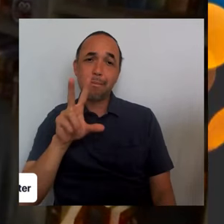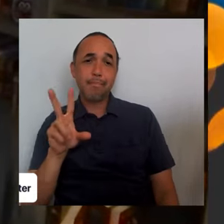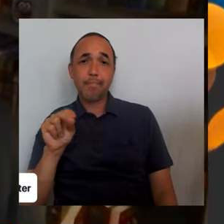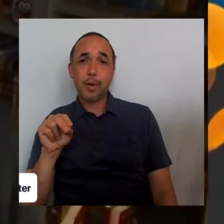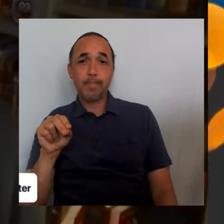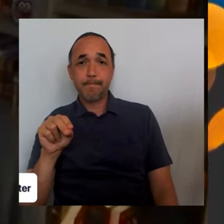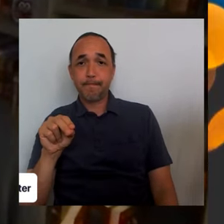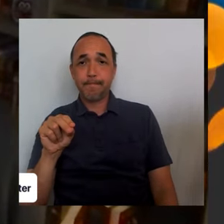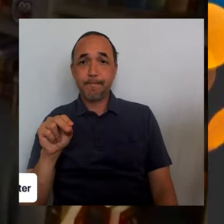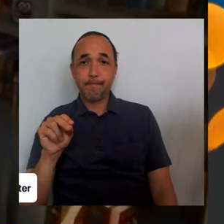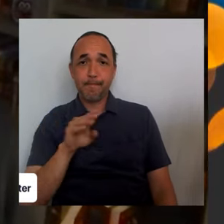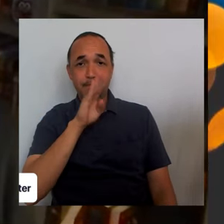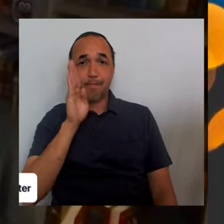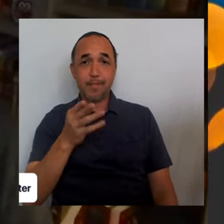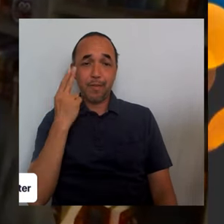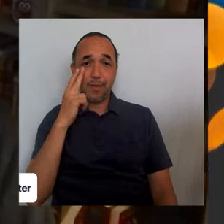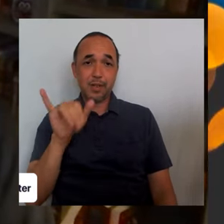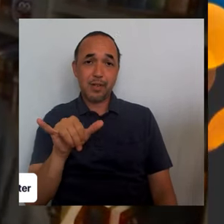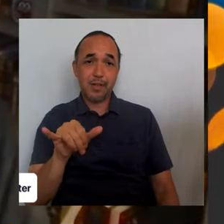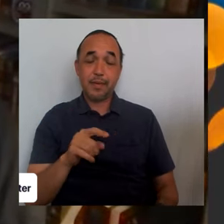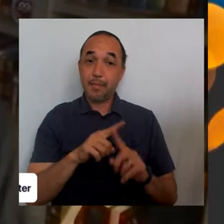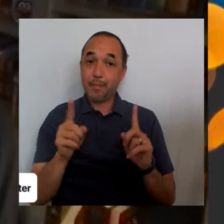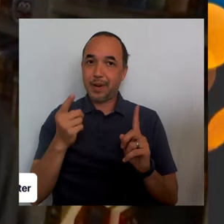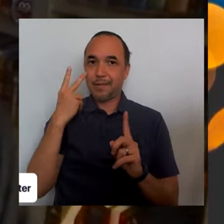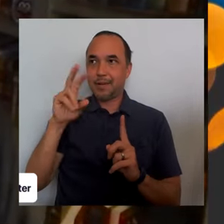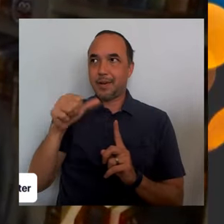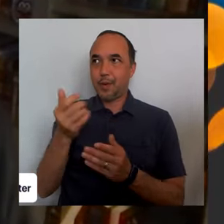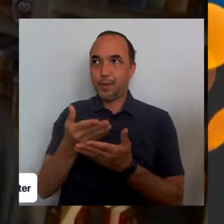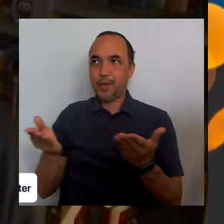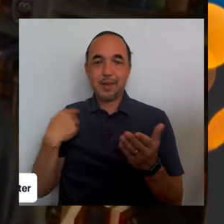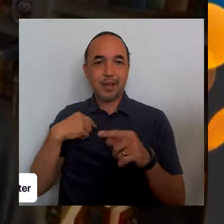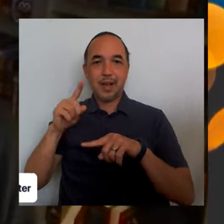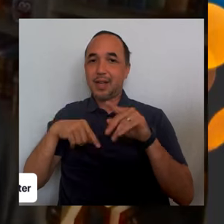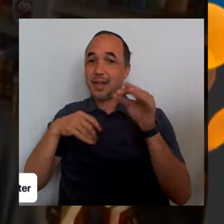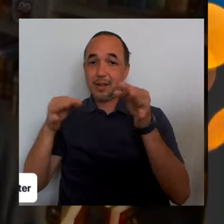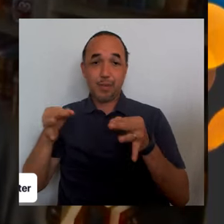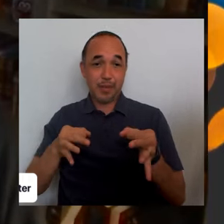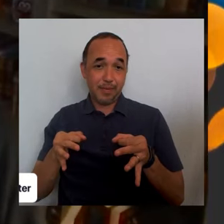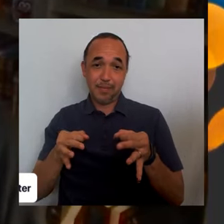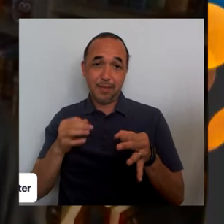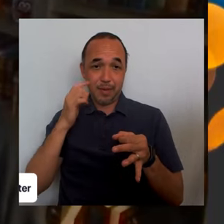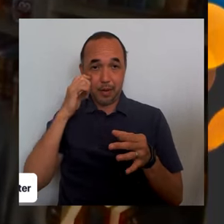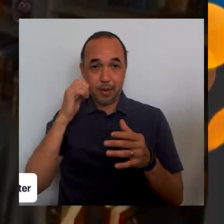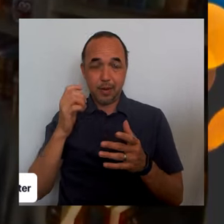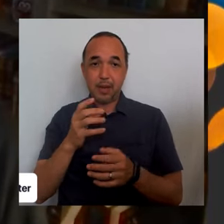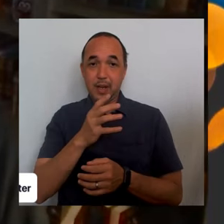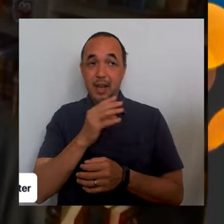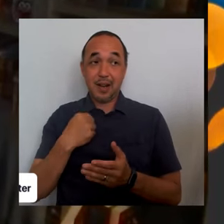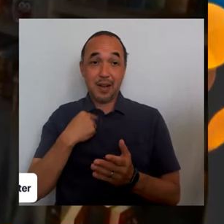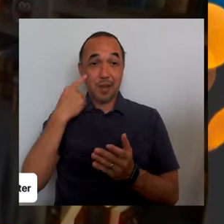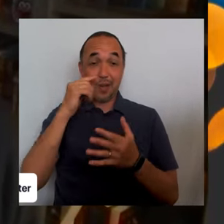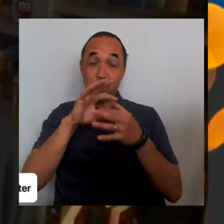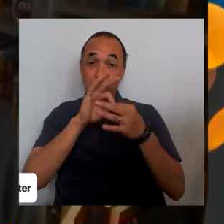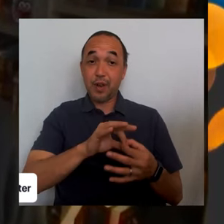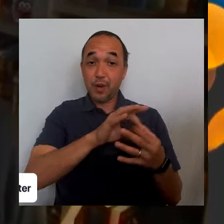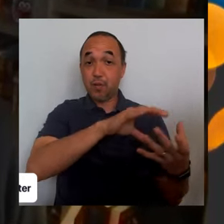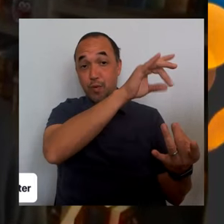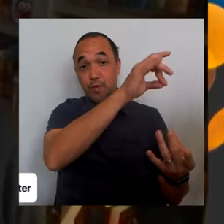But I have seen the seen things that I cannot explain, and then I do think are paranormal